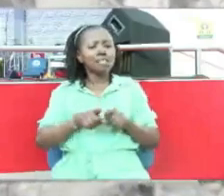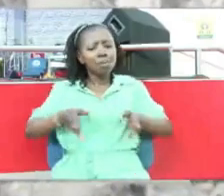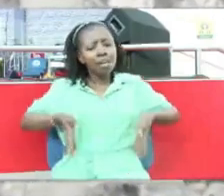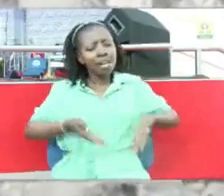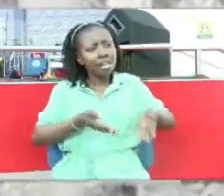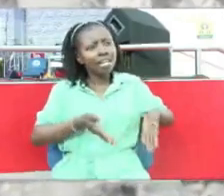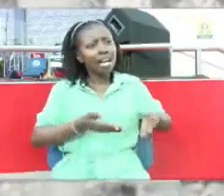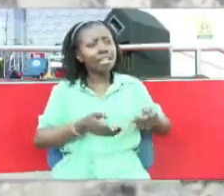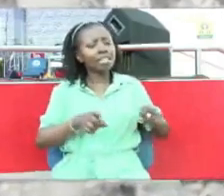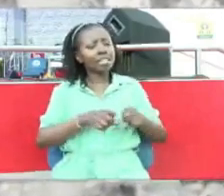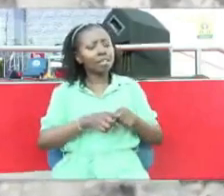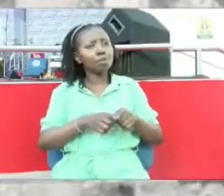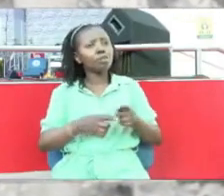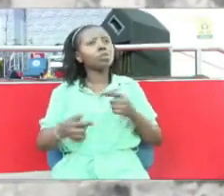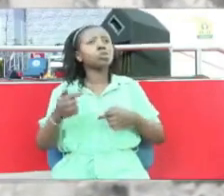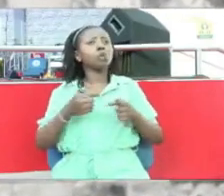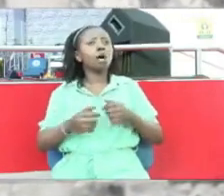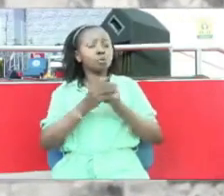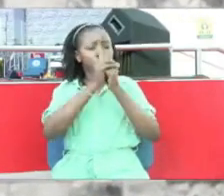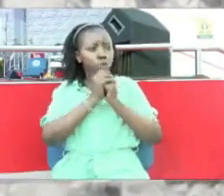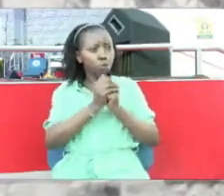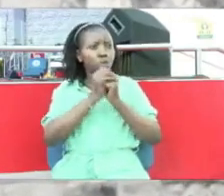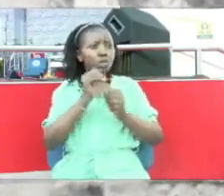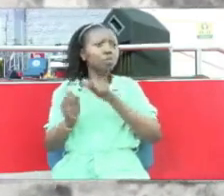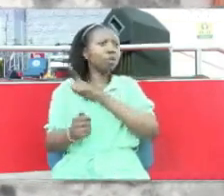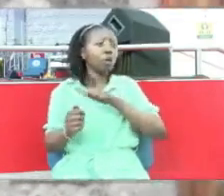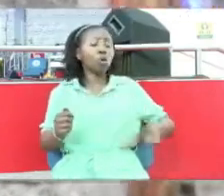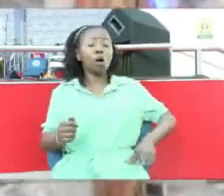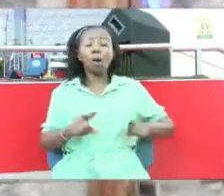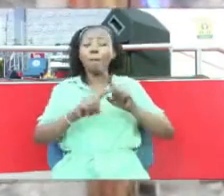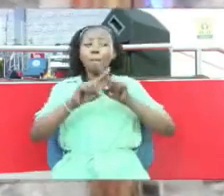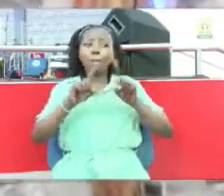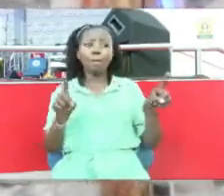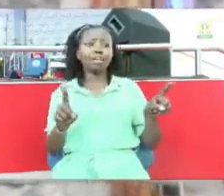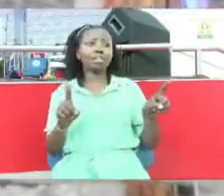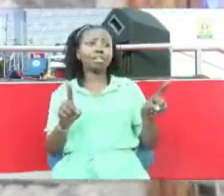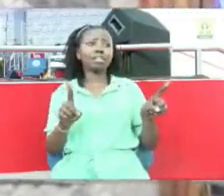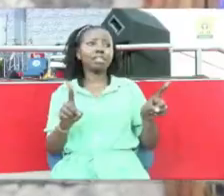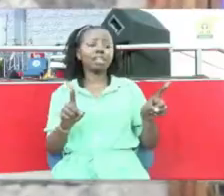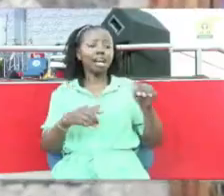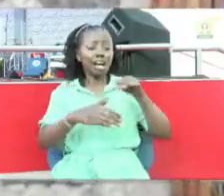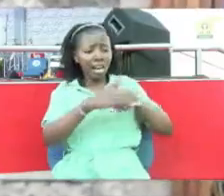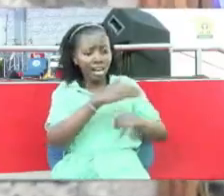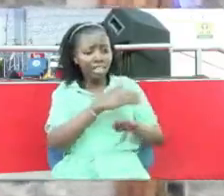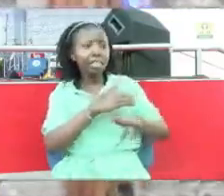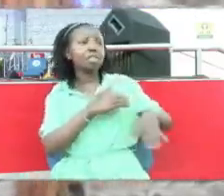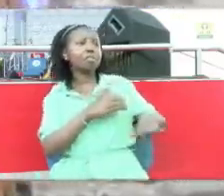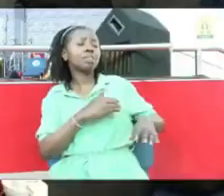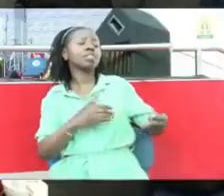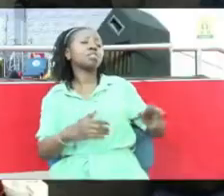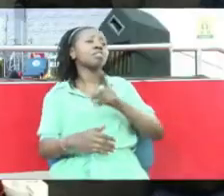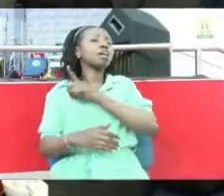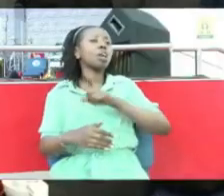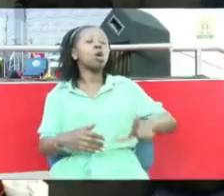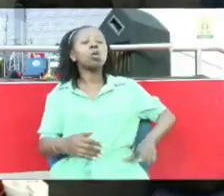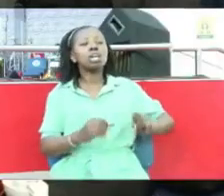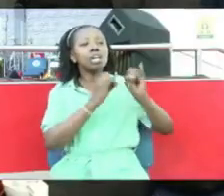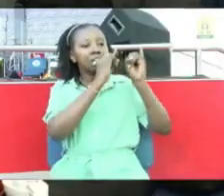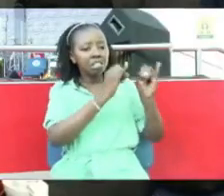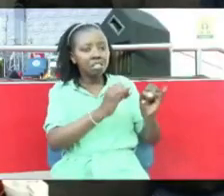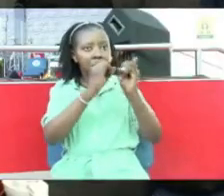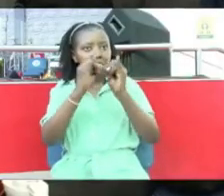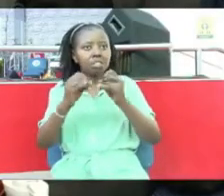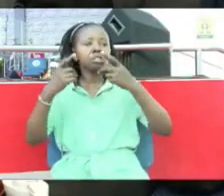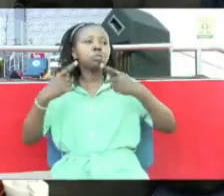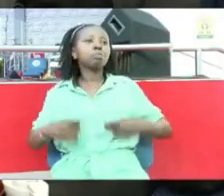to come so that we can worship the Lord together. But as concerns entering into the tabernacle, each person must take their